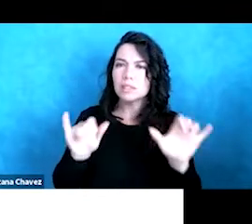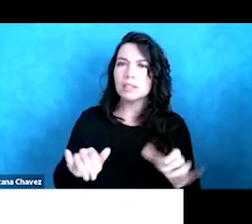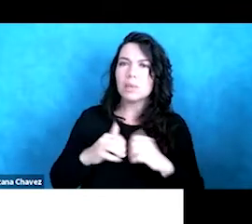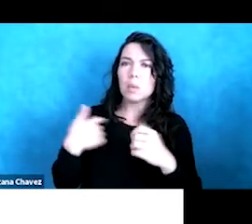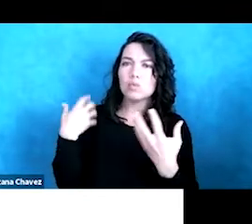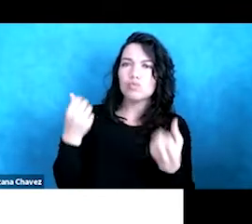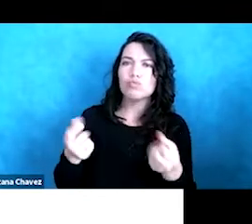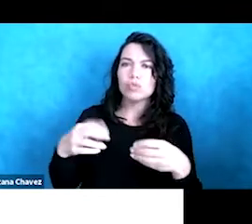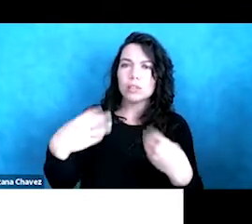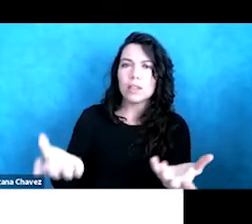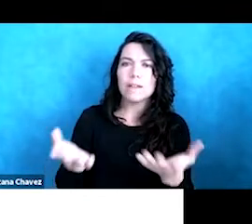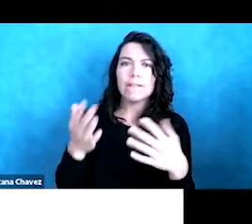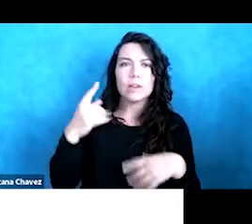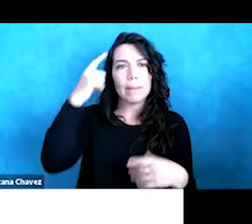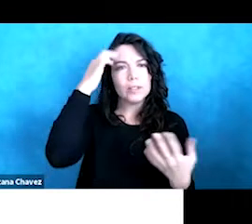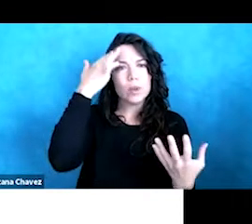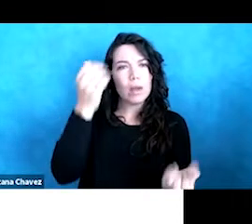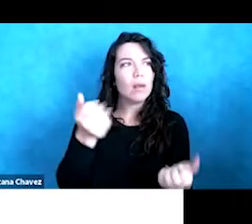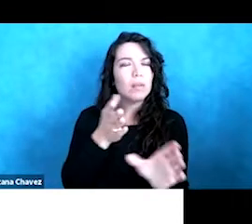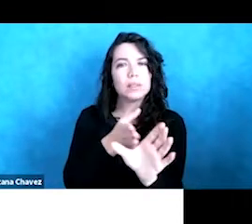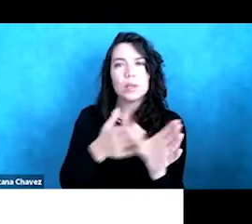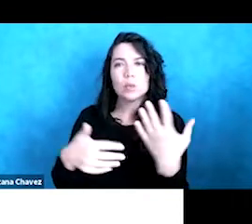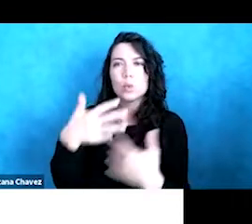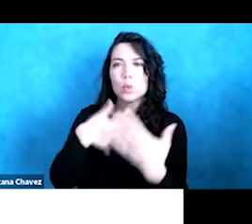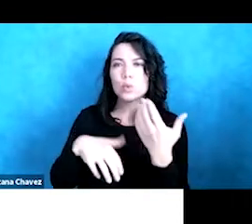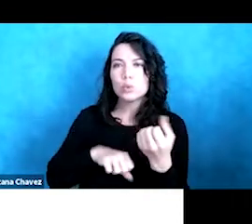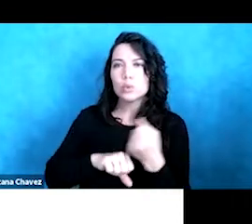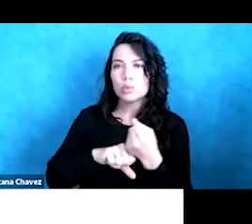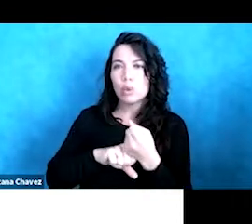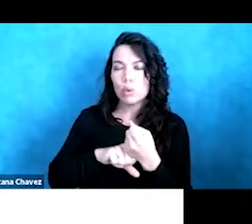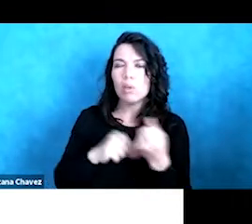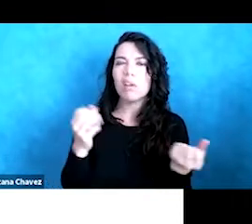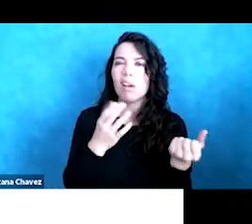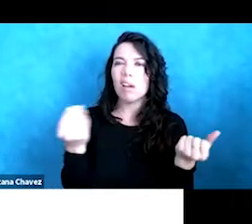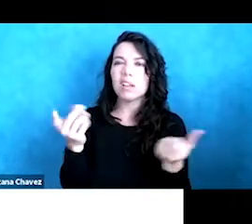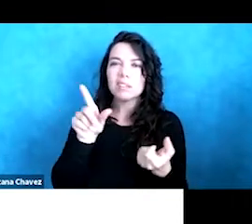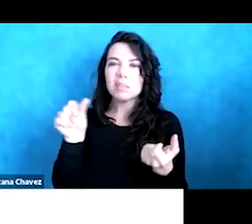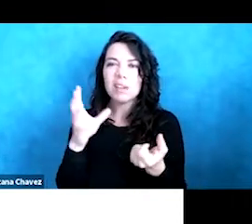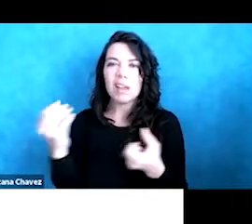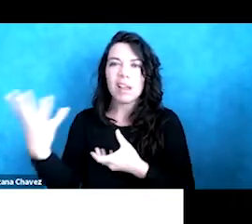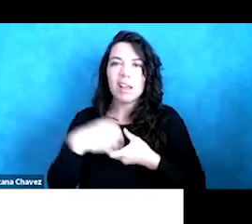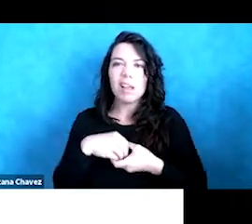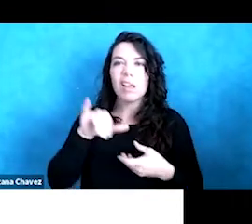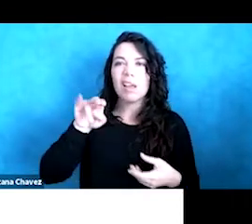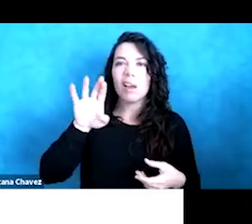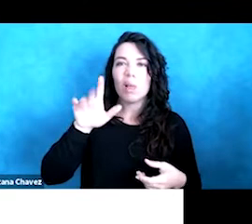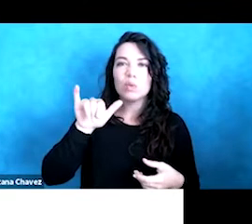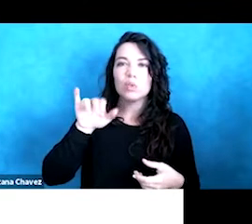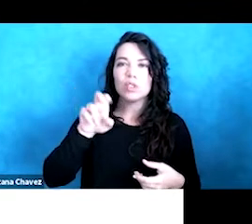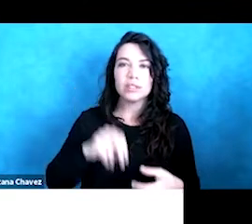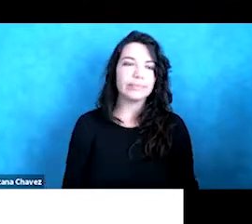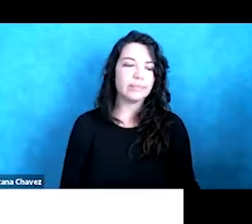delivery of mental health and psychosocial support, and then disability and inclusion within these programs. Next slide,